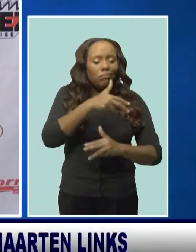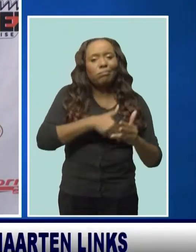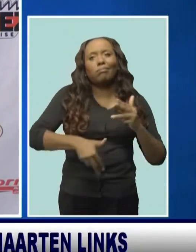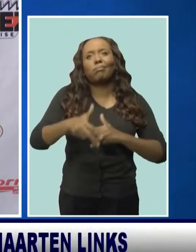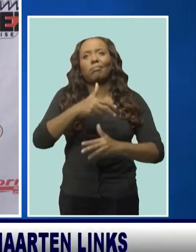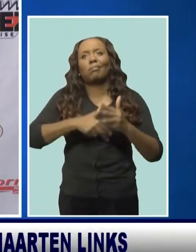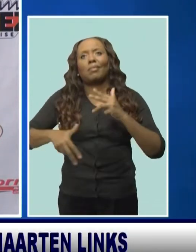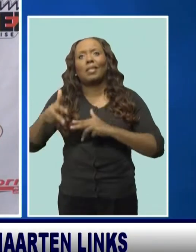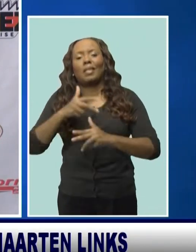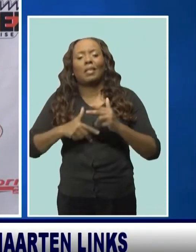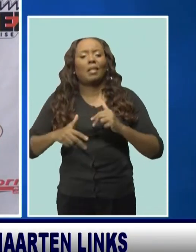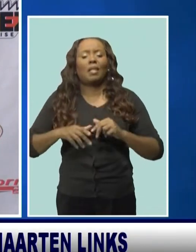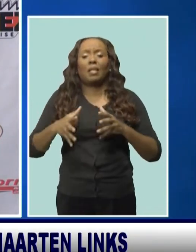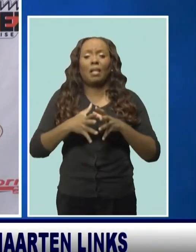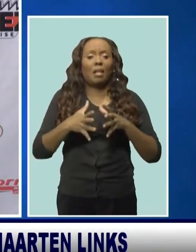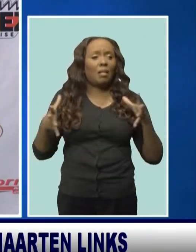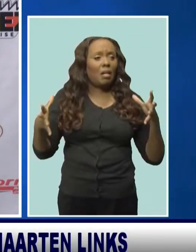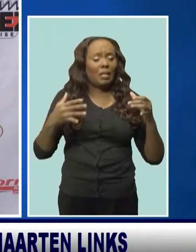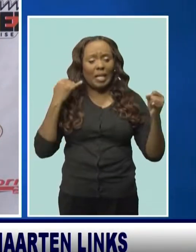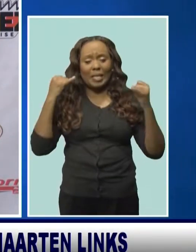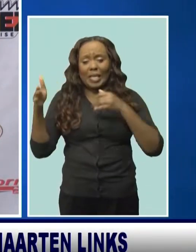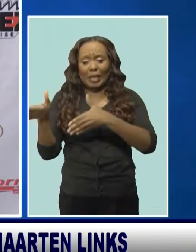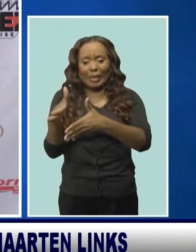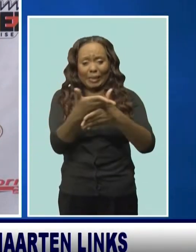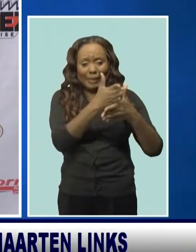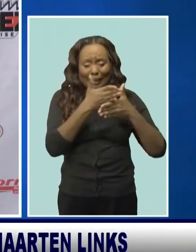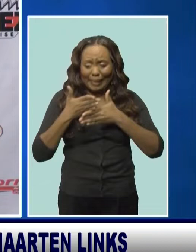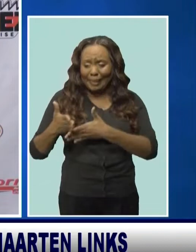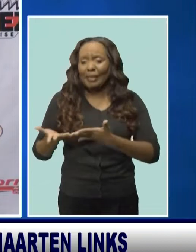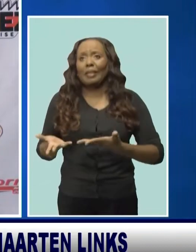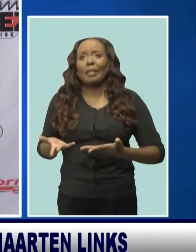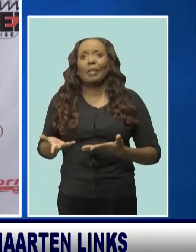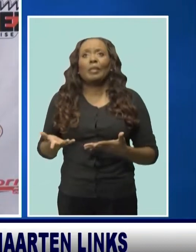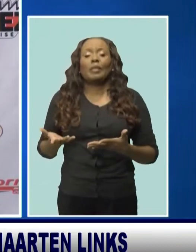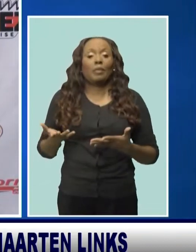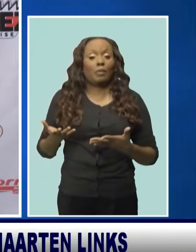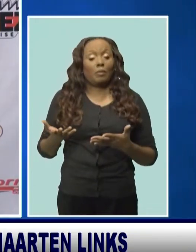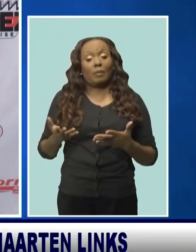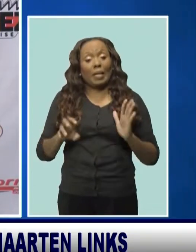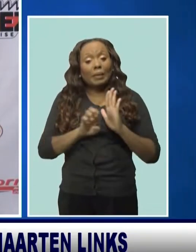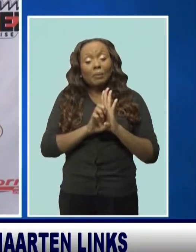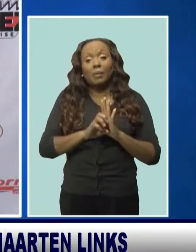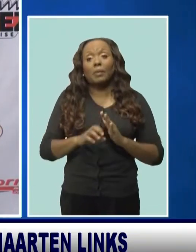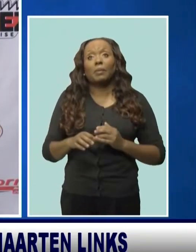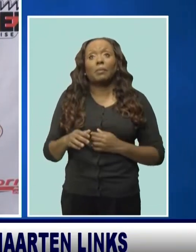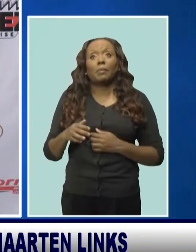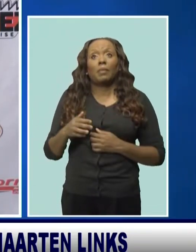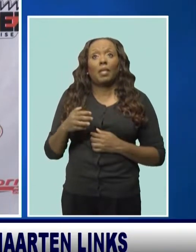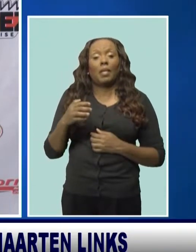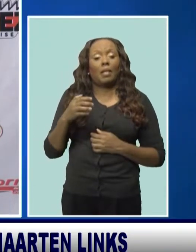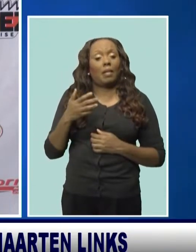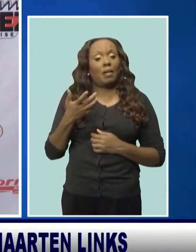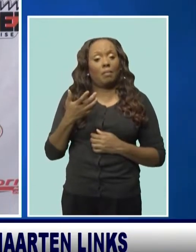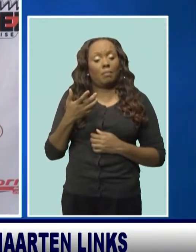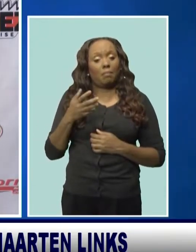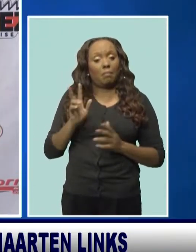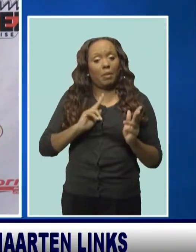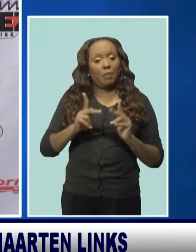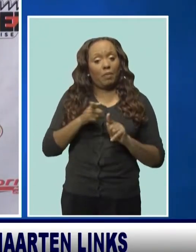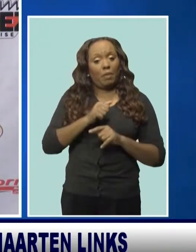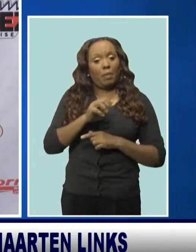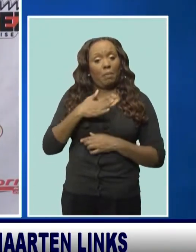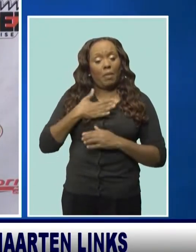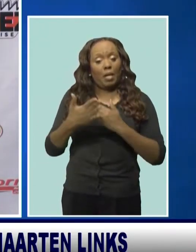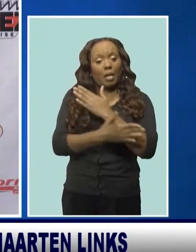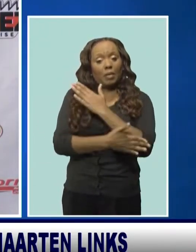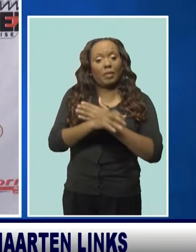call cross-cultural exchanges, whereby St. Martiners would come to Barbados, like I have, and experience